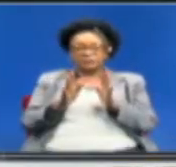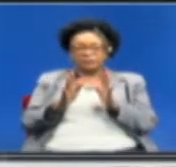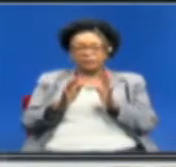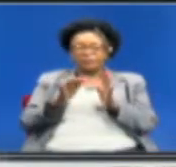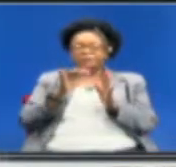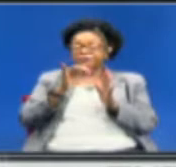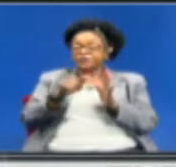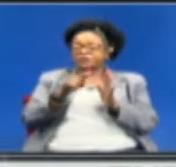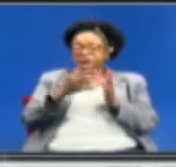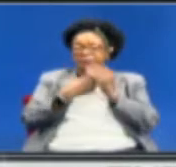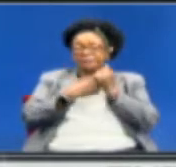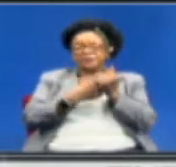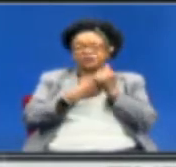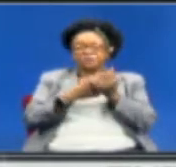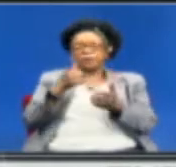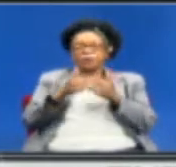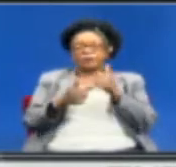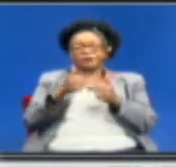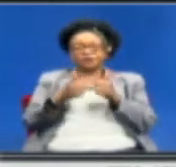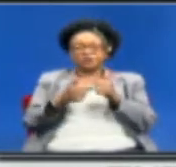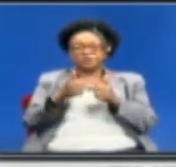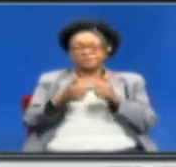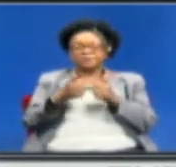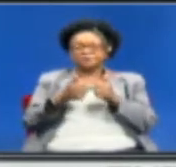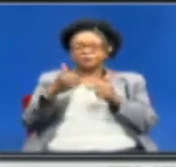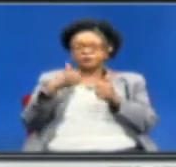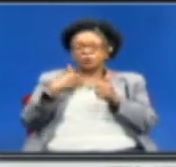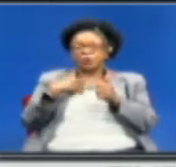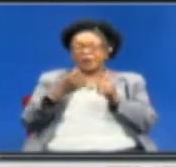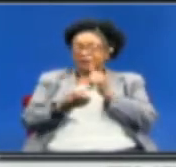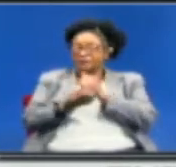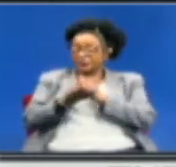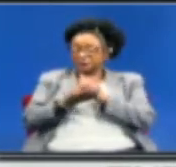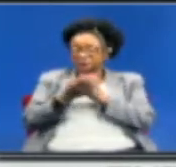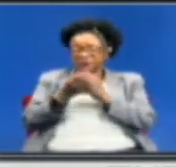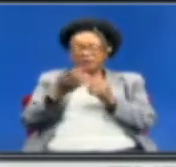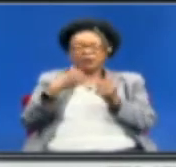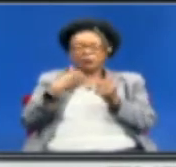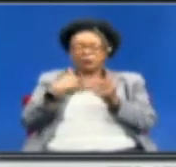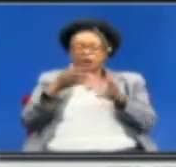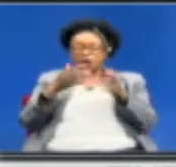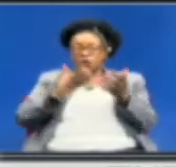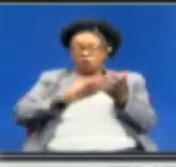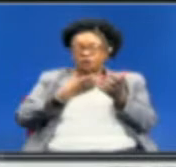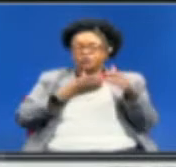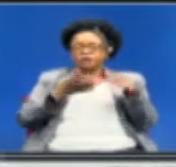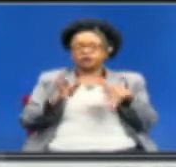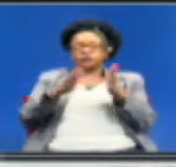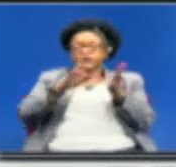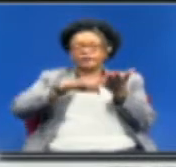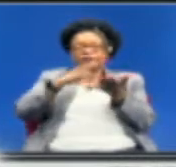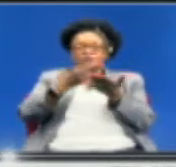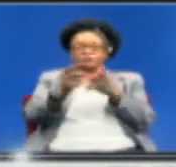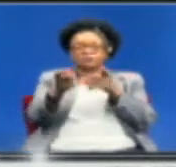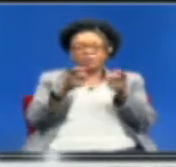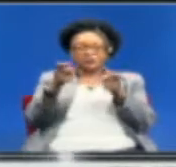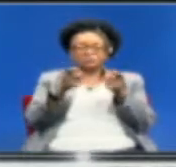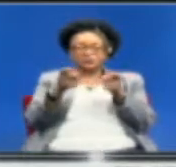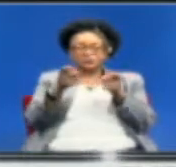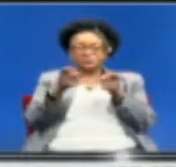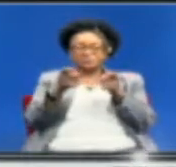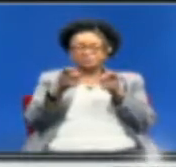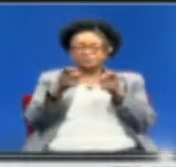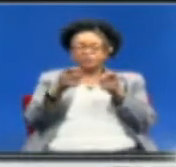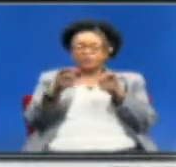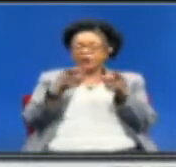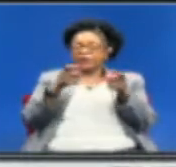remarkable partnership that will undoubtedly redefine the landscape of our own source revenue management, governance,